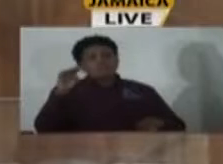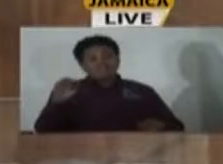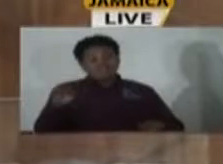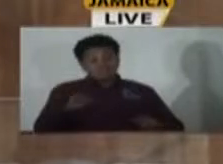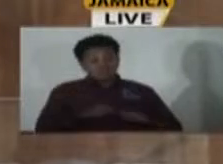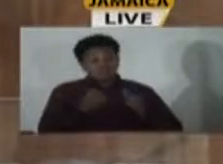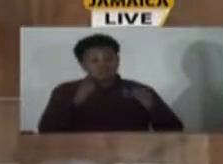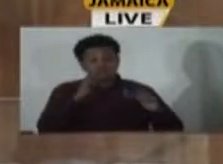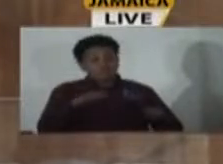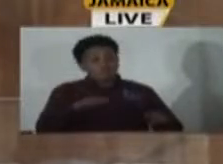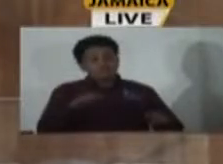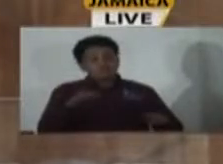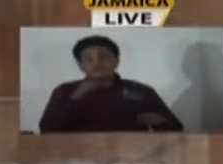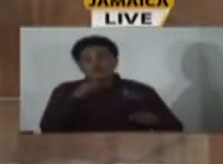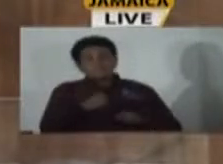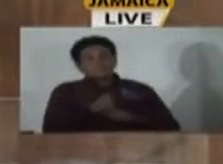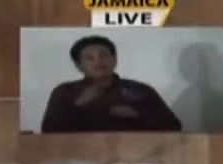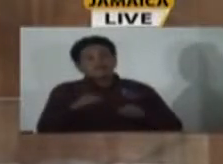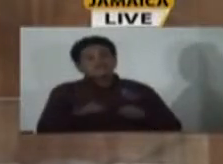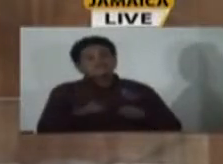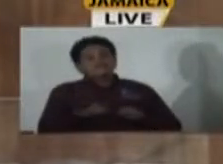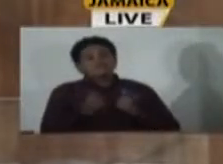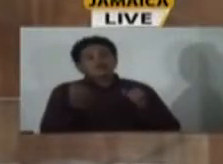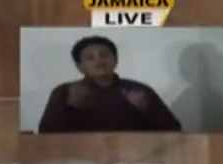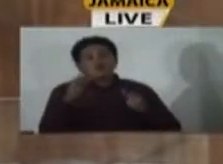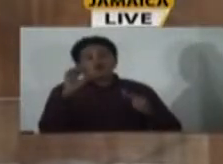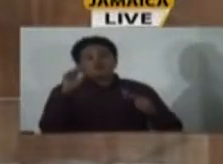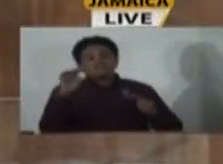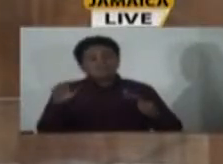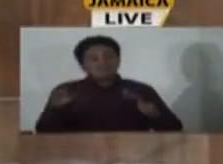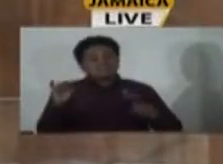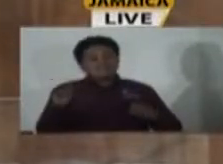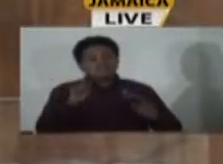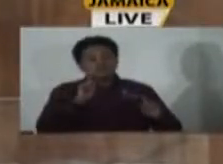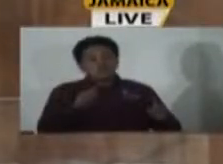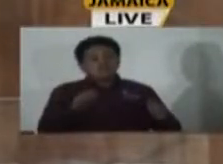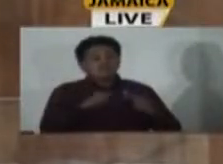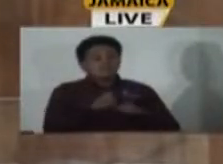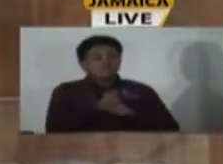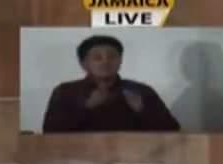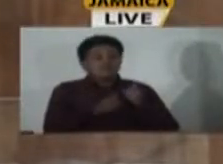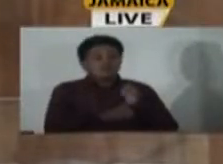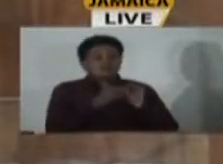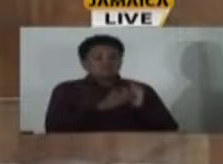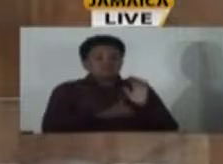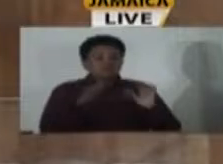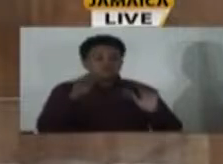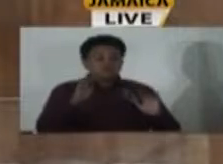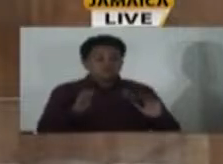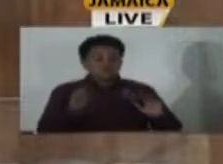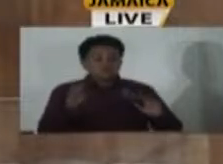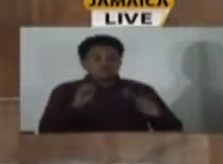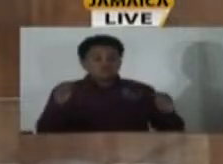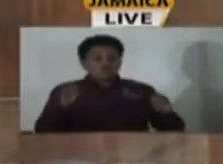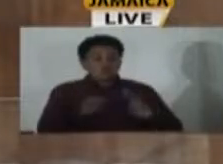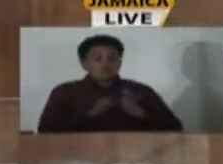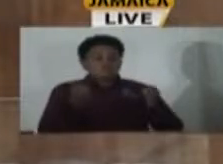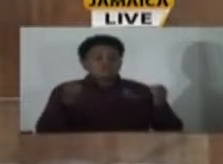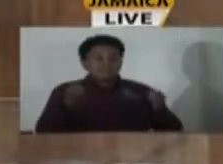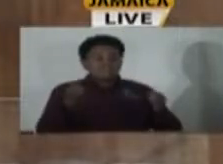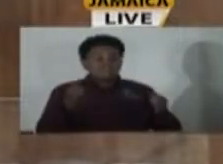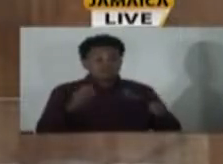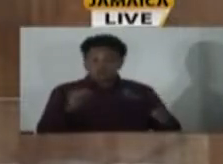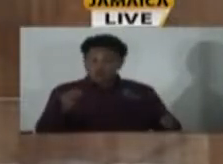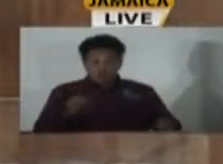offense. That is, the orders are made under Section 26, and there is no offense for breaching an order